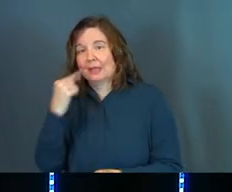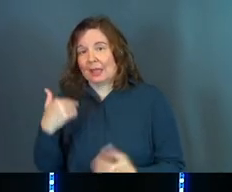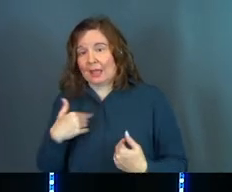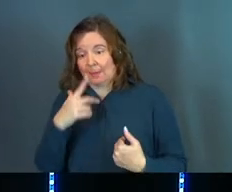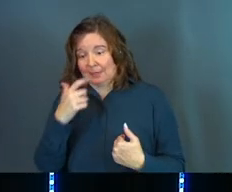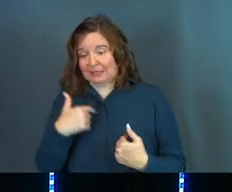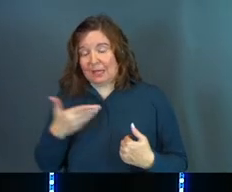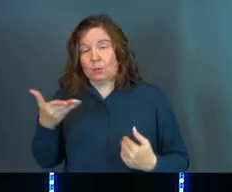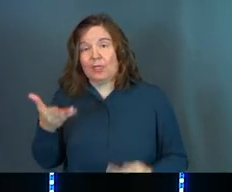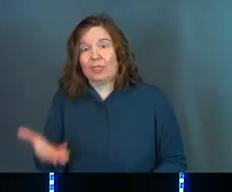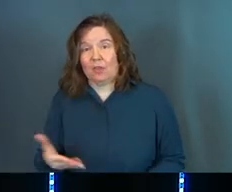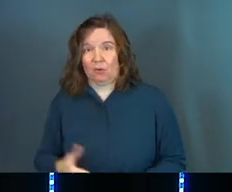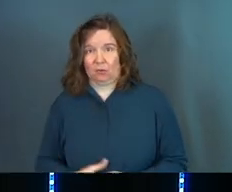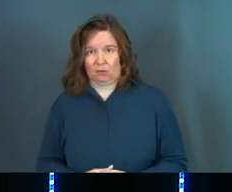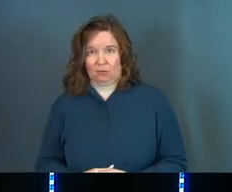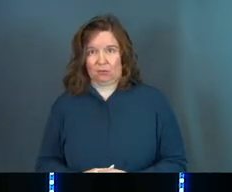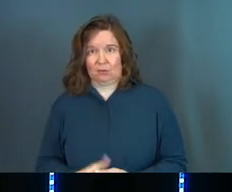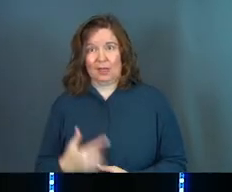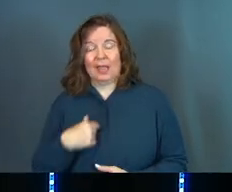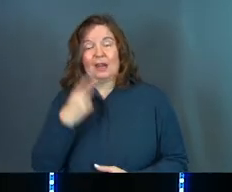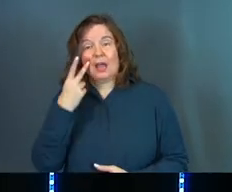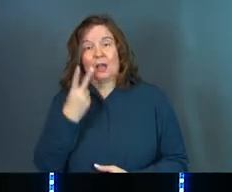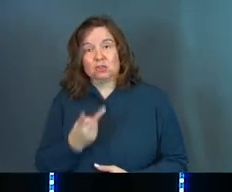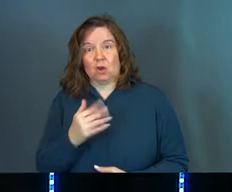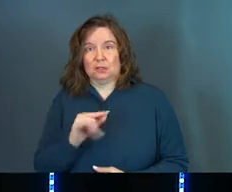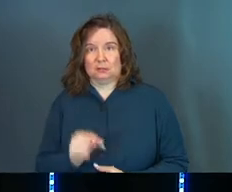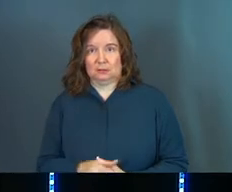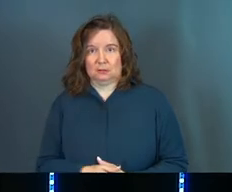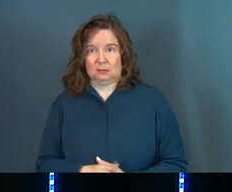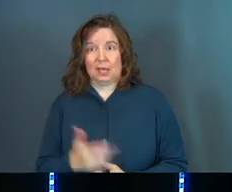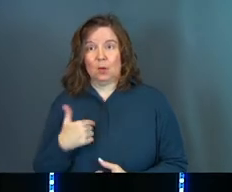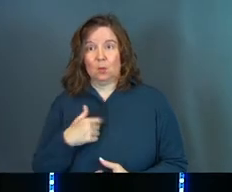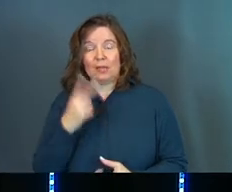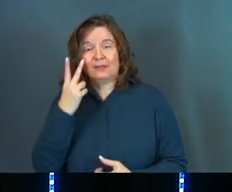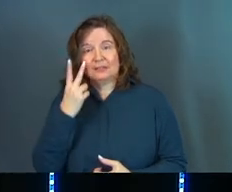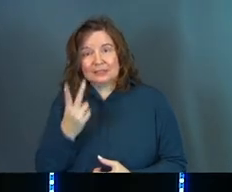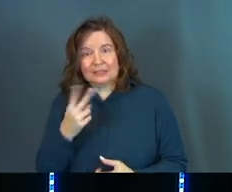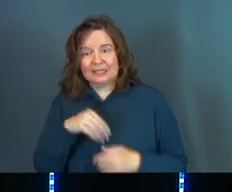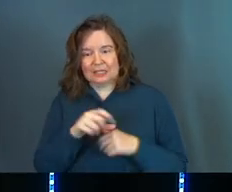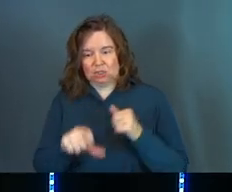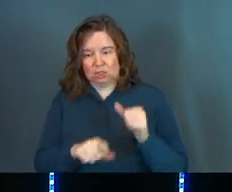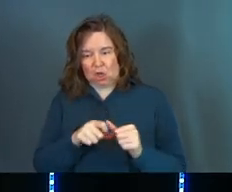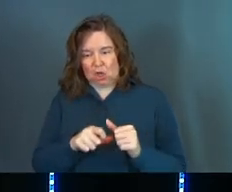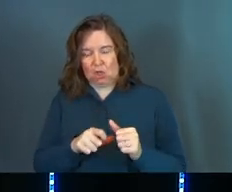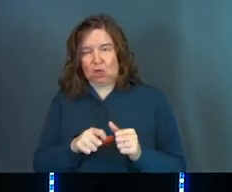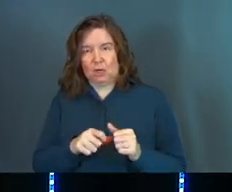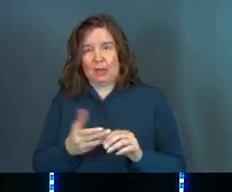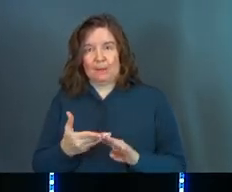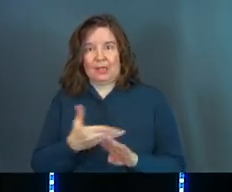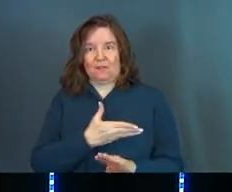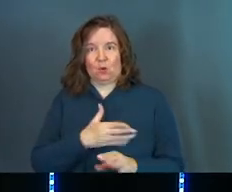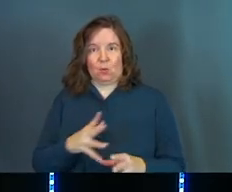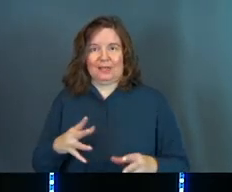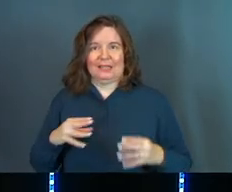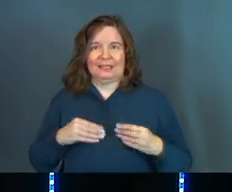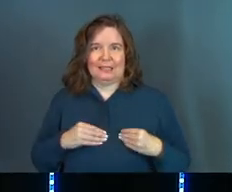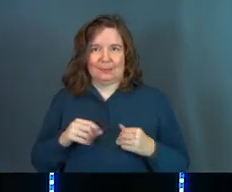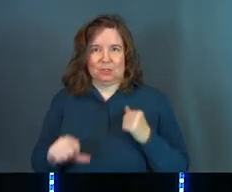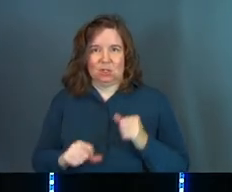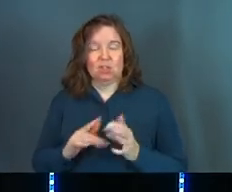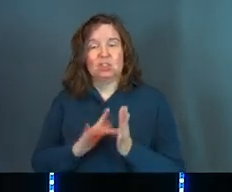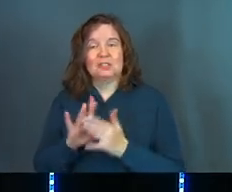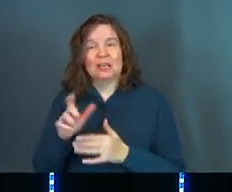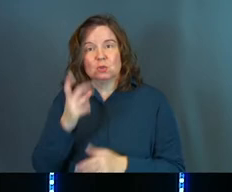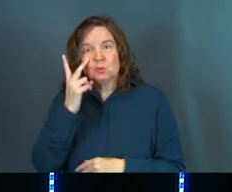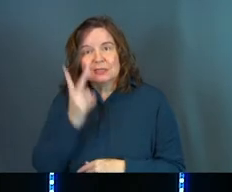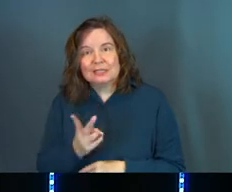had? Because I was there, and I saw it. And we got to see in each other before we can accept each other. Jesus